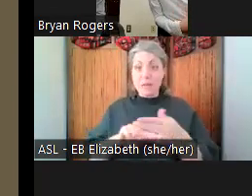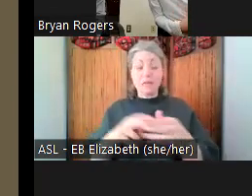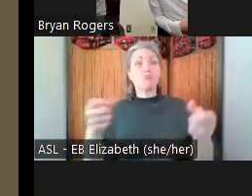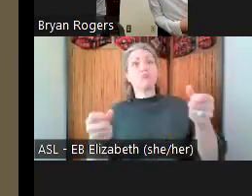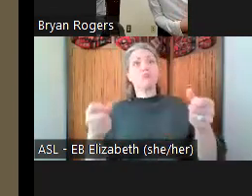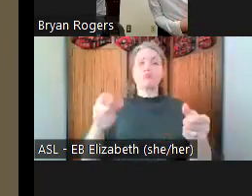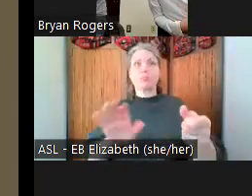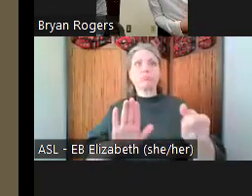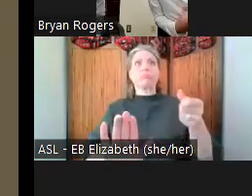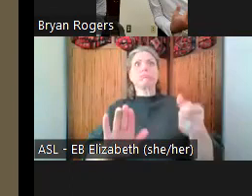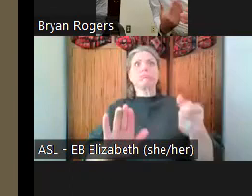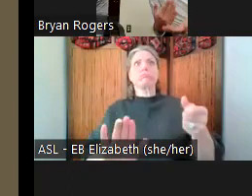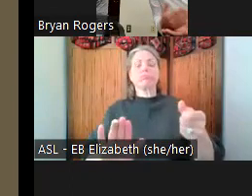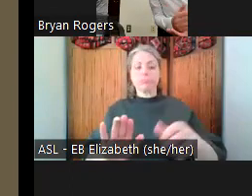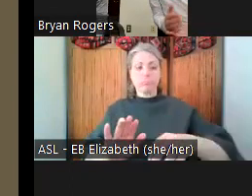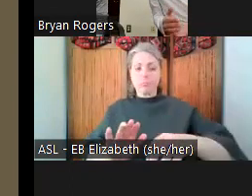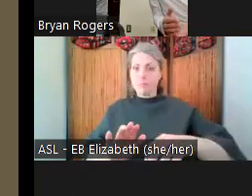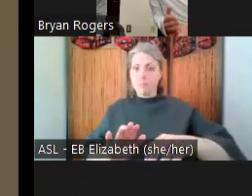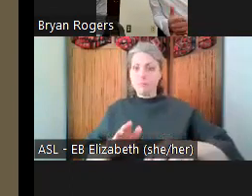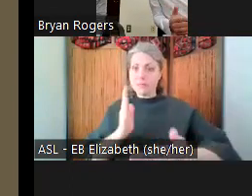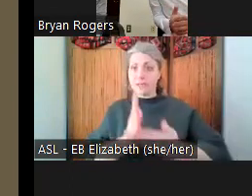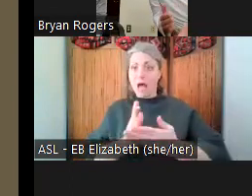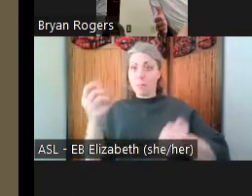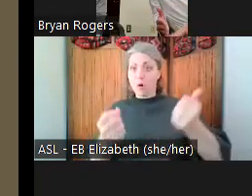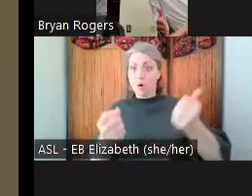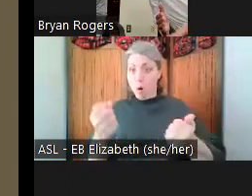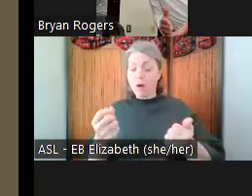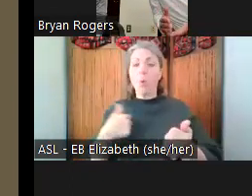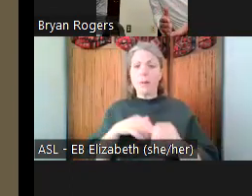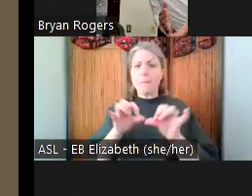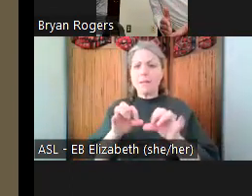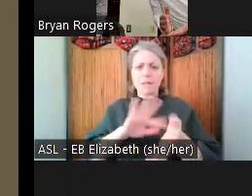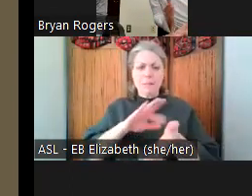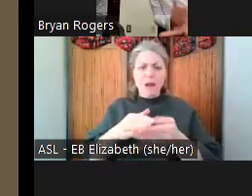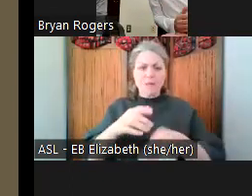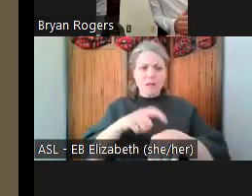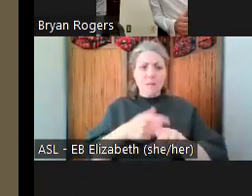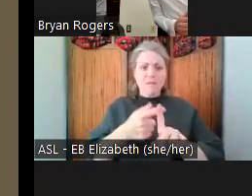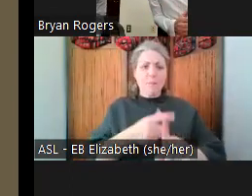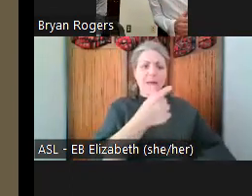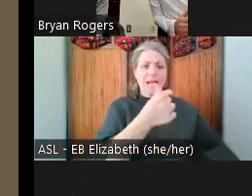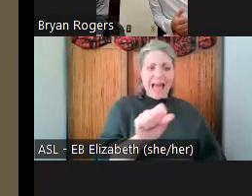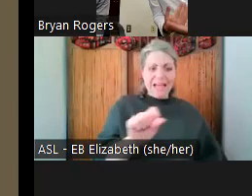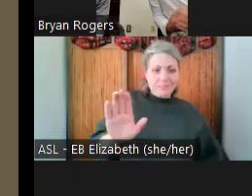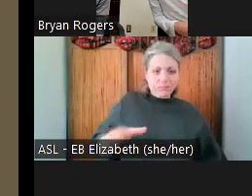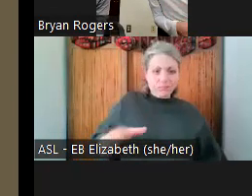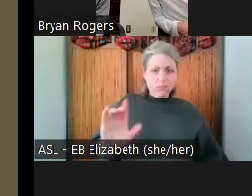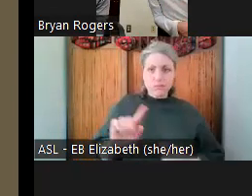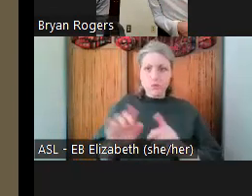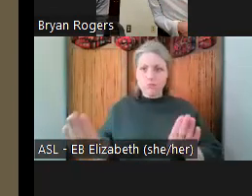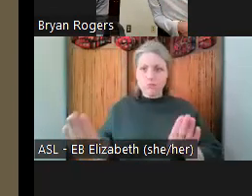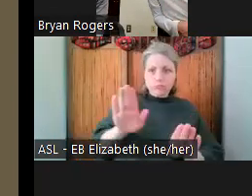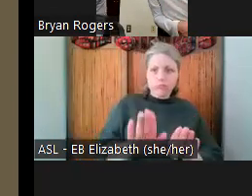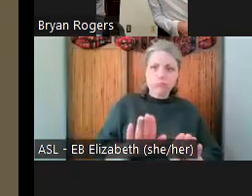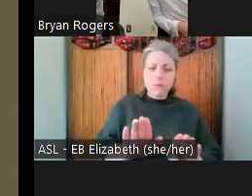that will measure the amount of time they can get to from the gas brake to a brake pedal when